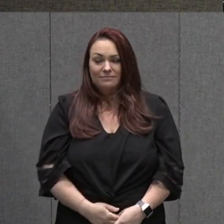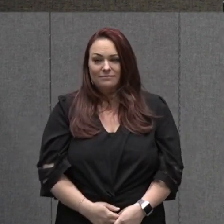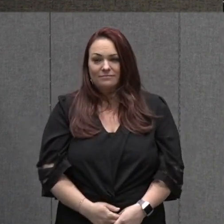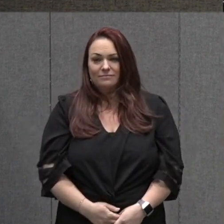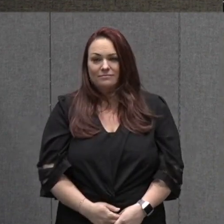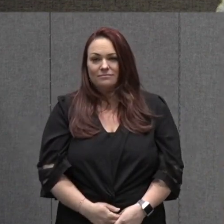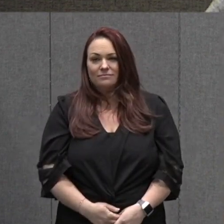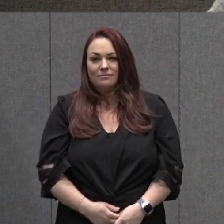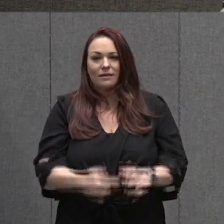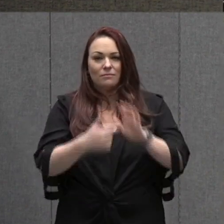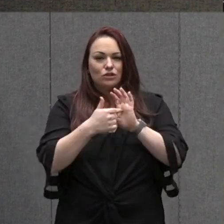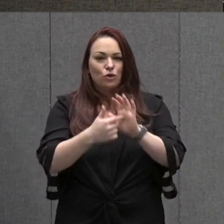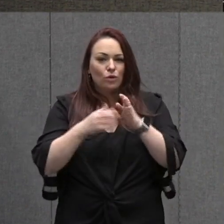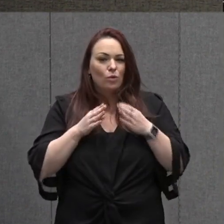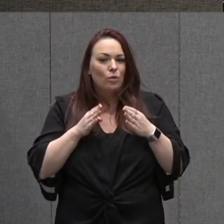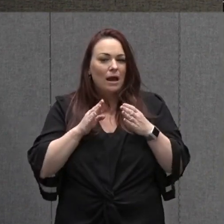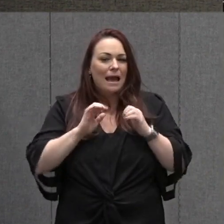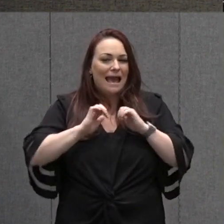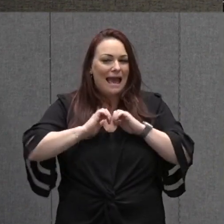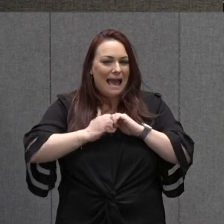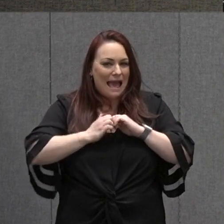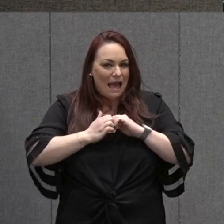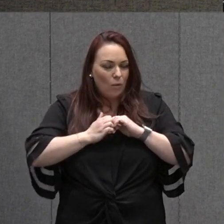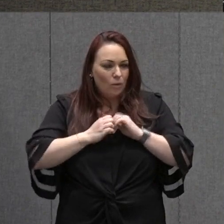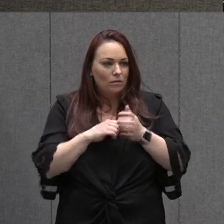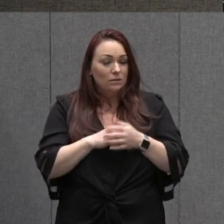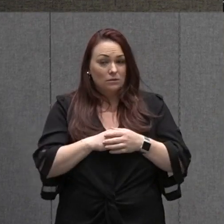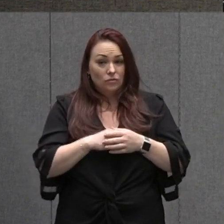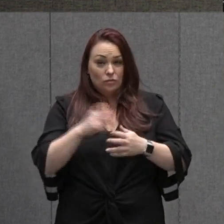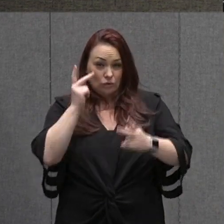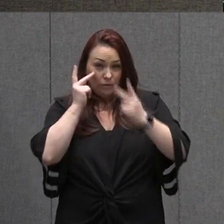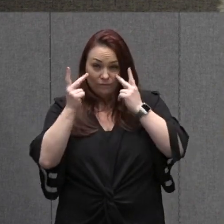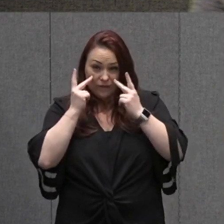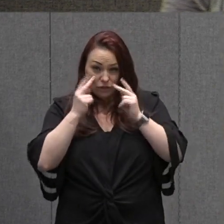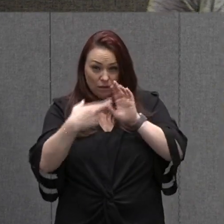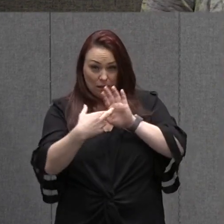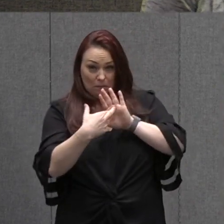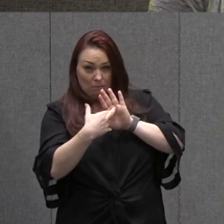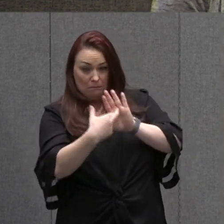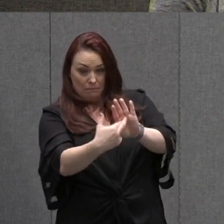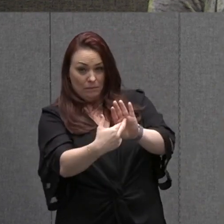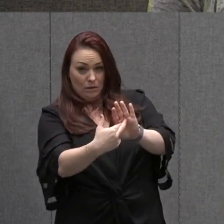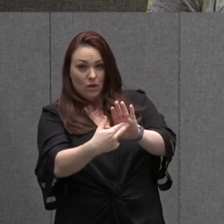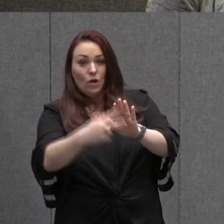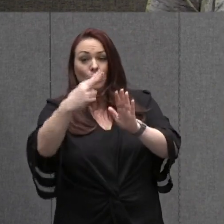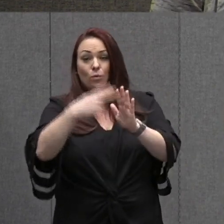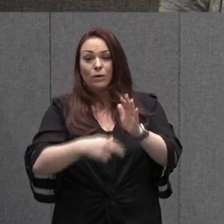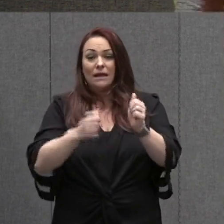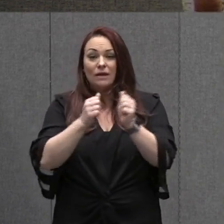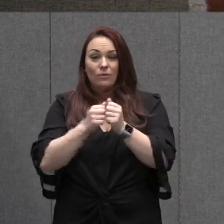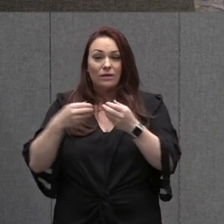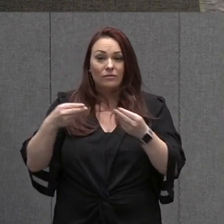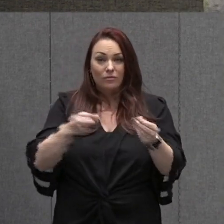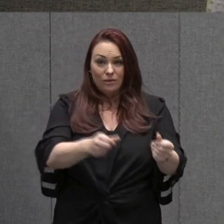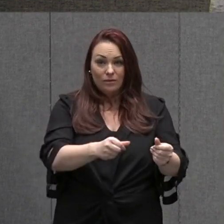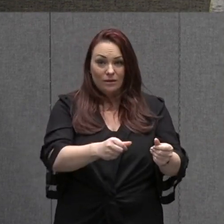Let me show you a way to visually represent reading with fluency. It's